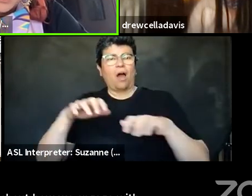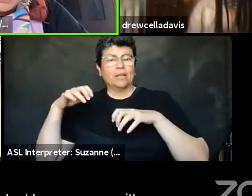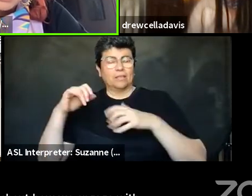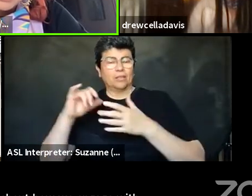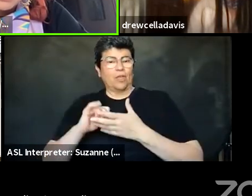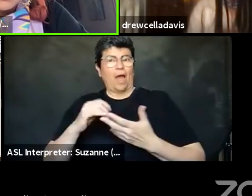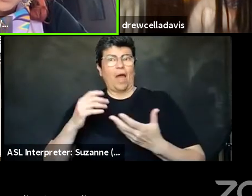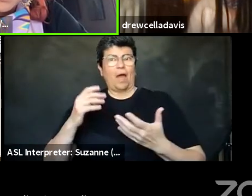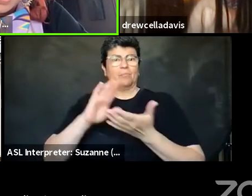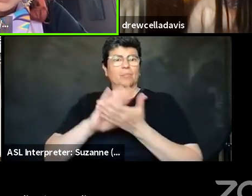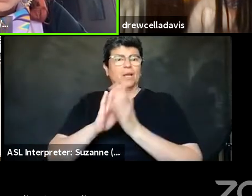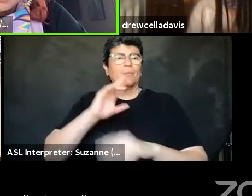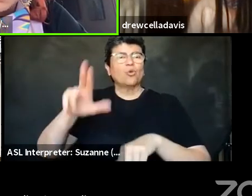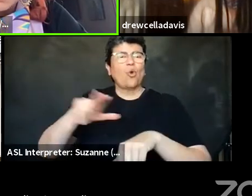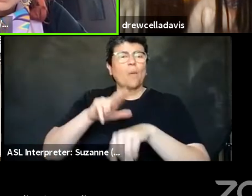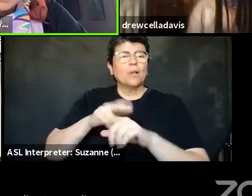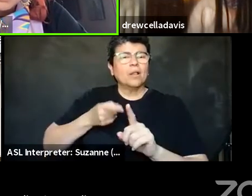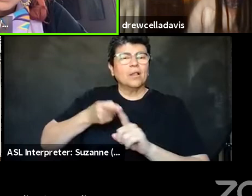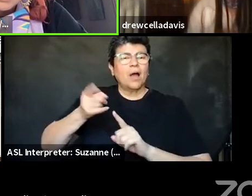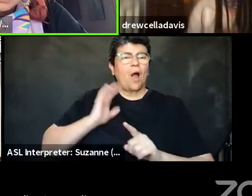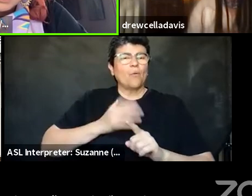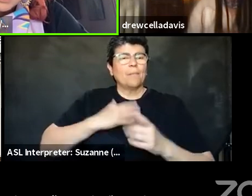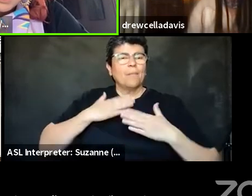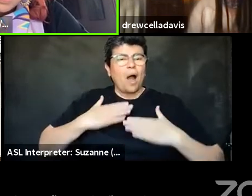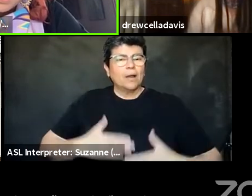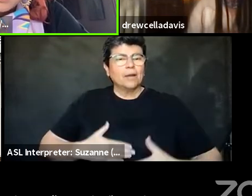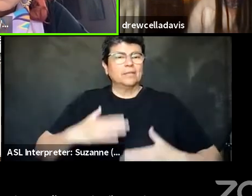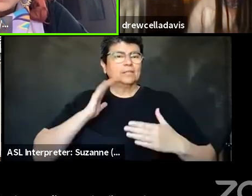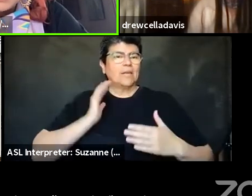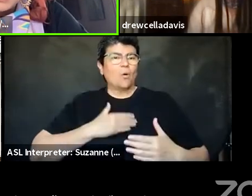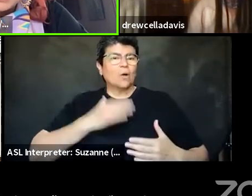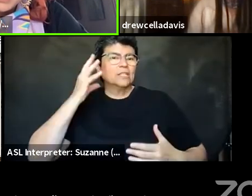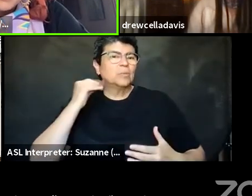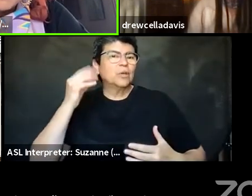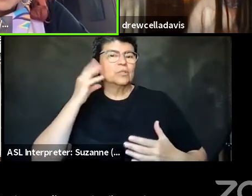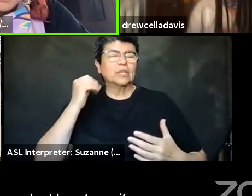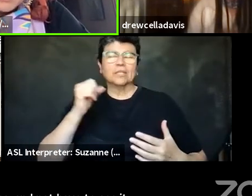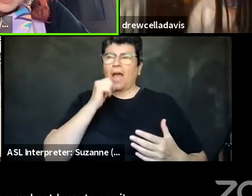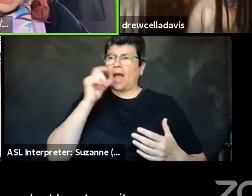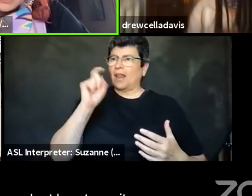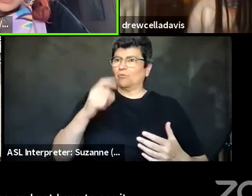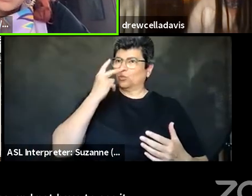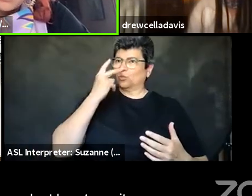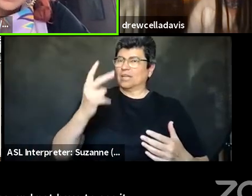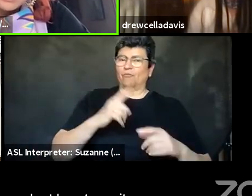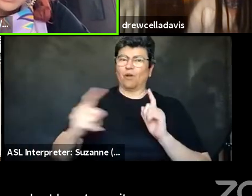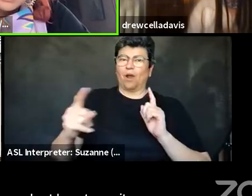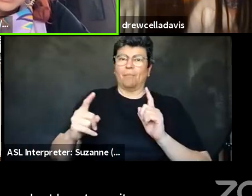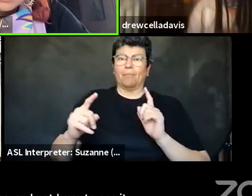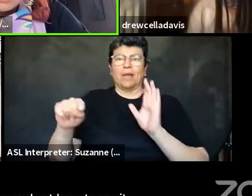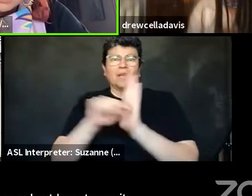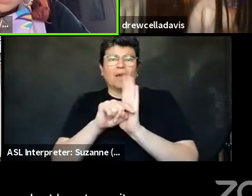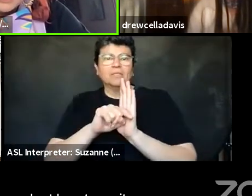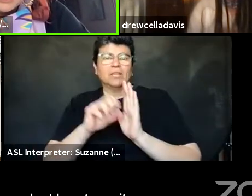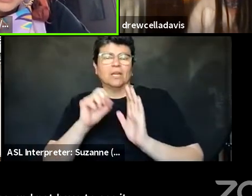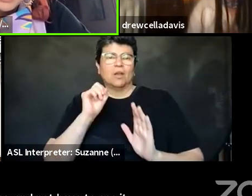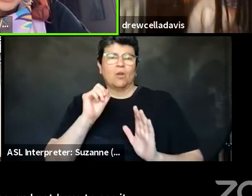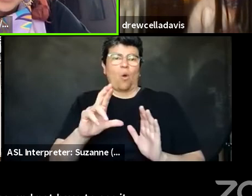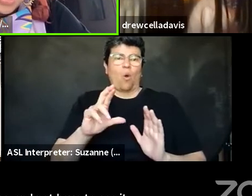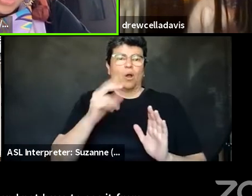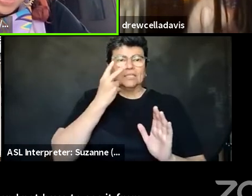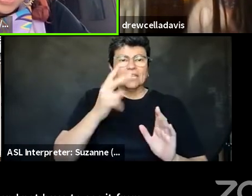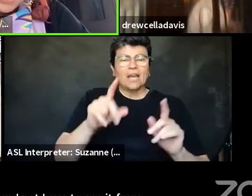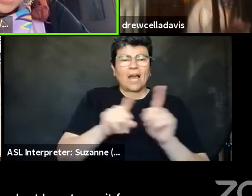normalize our bodies and normalize our experiences and not have to see it from a deficit or see it